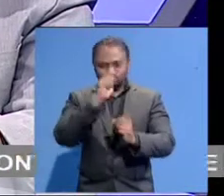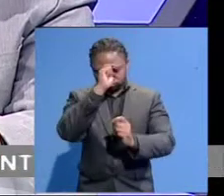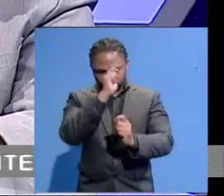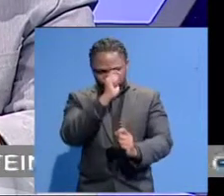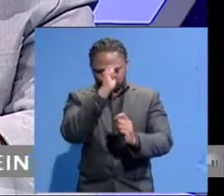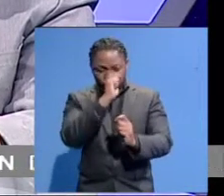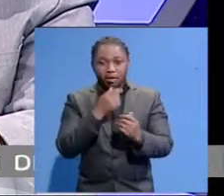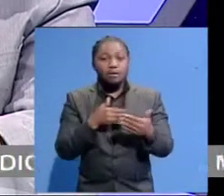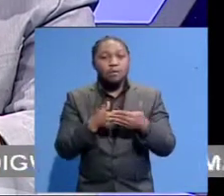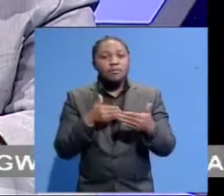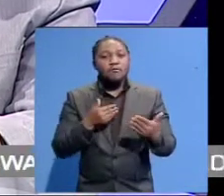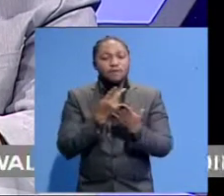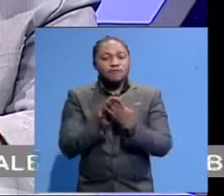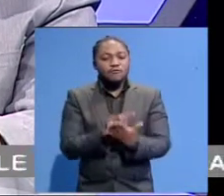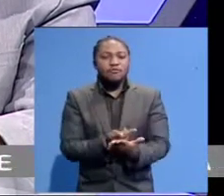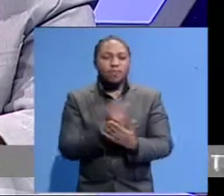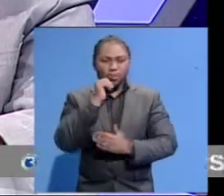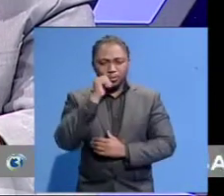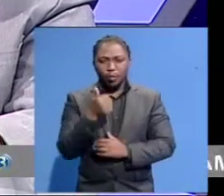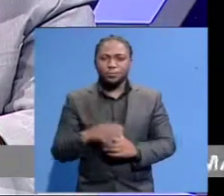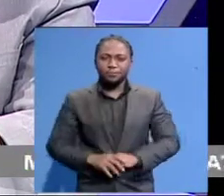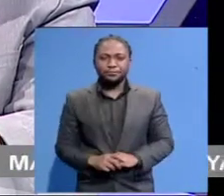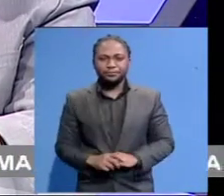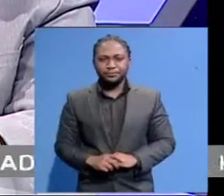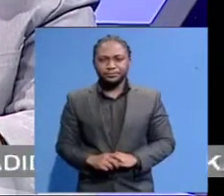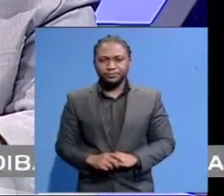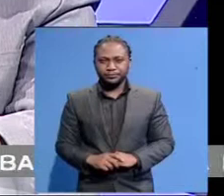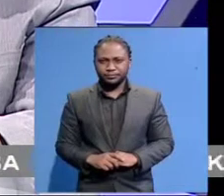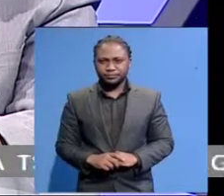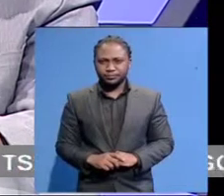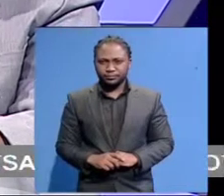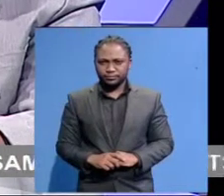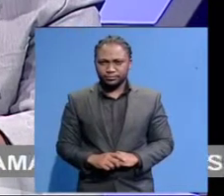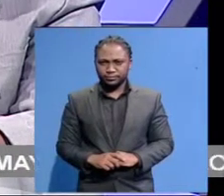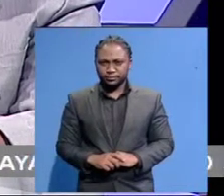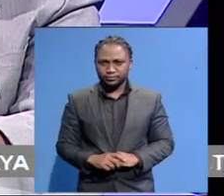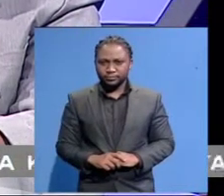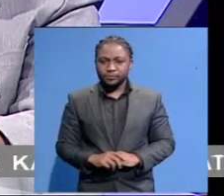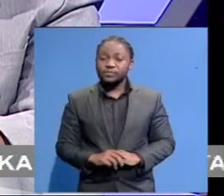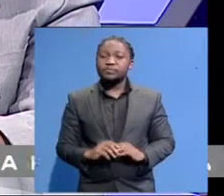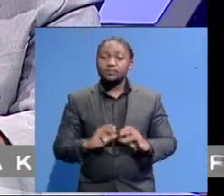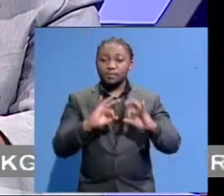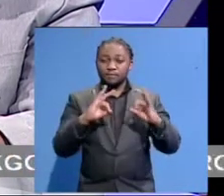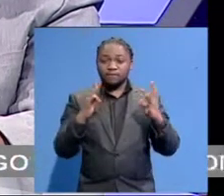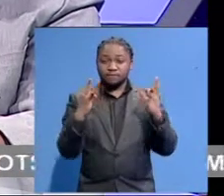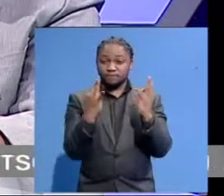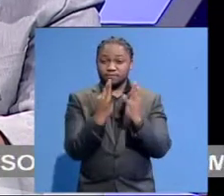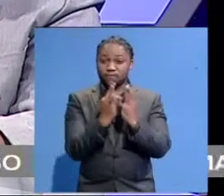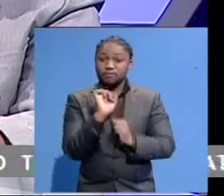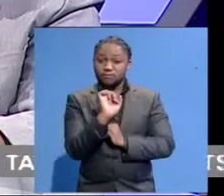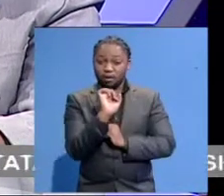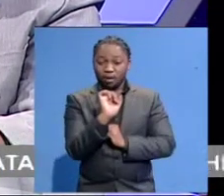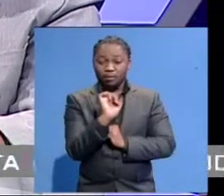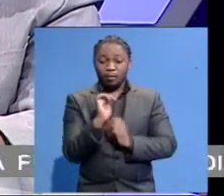him to rest tomorrow. So his biological family have received